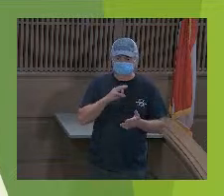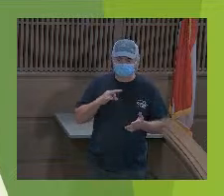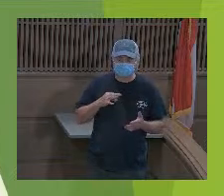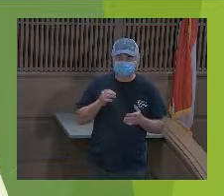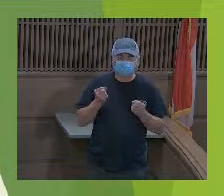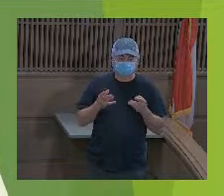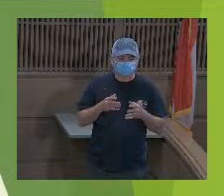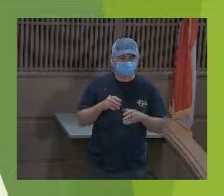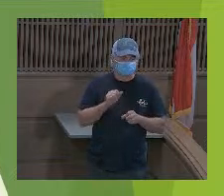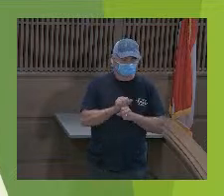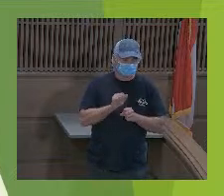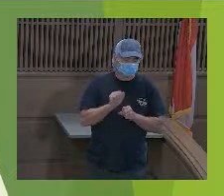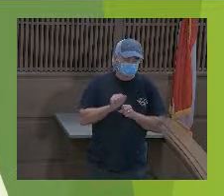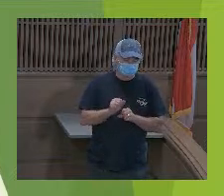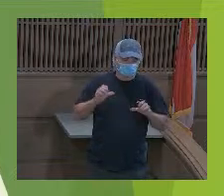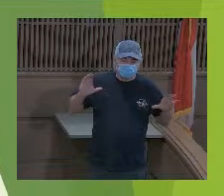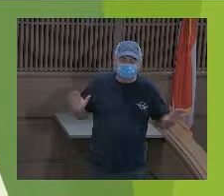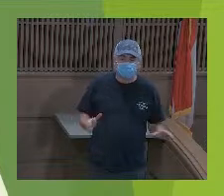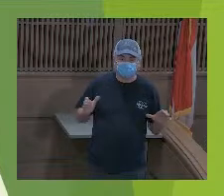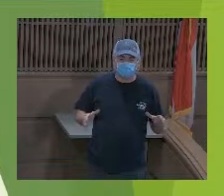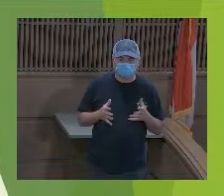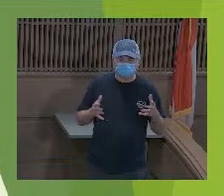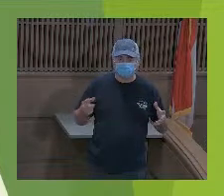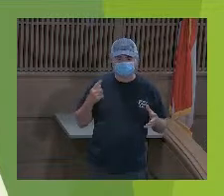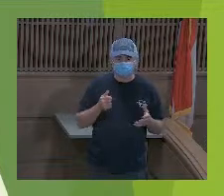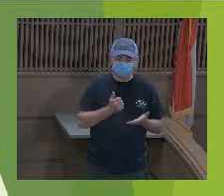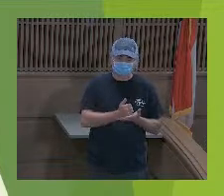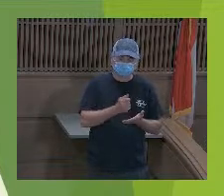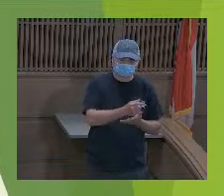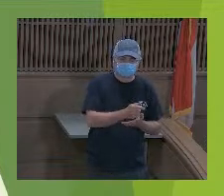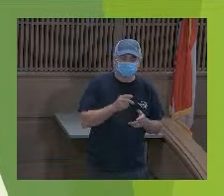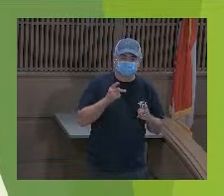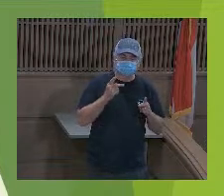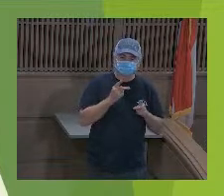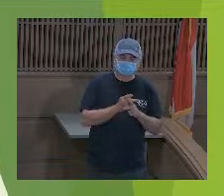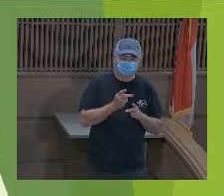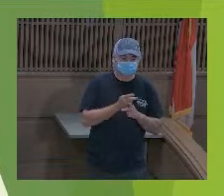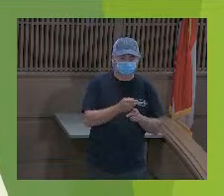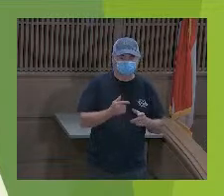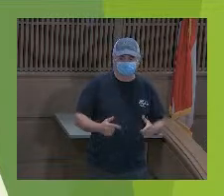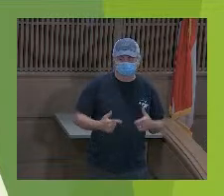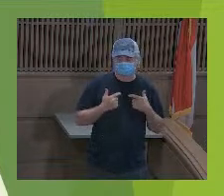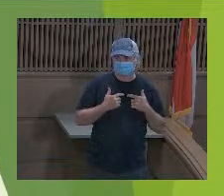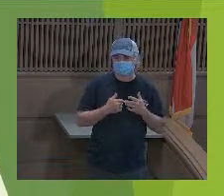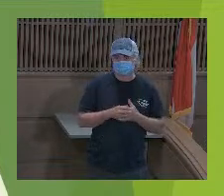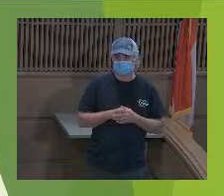and should be commended. I think we probably don't recognize